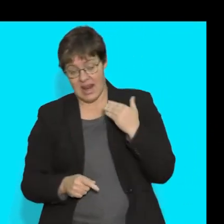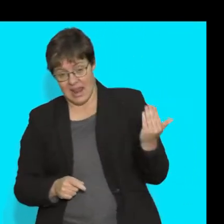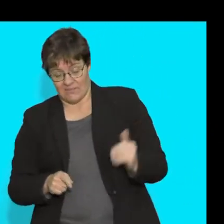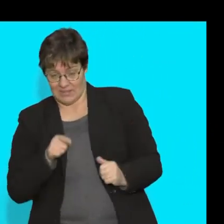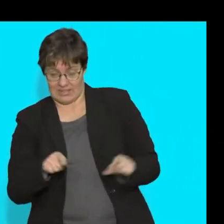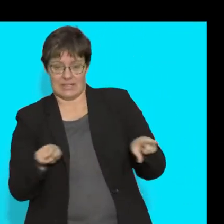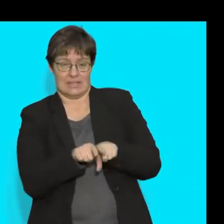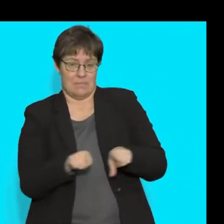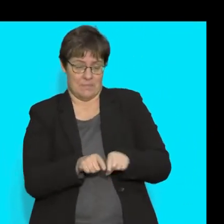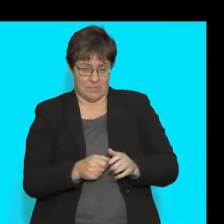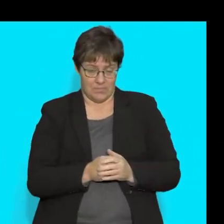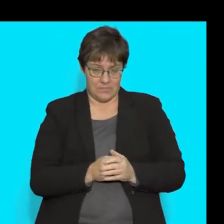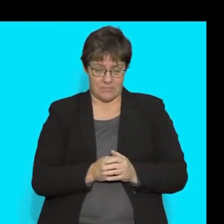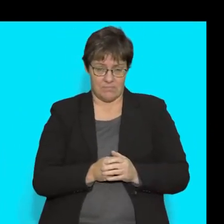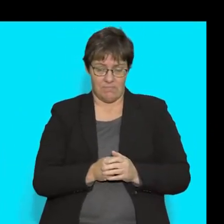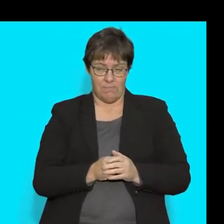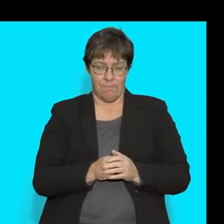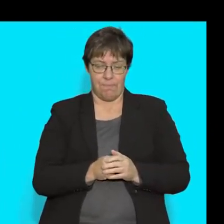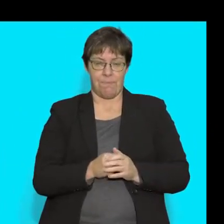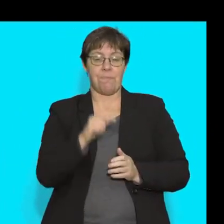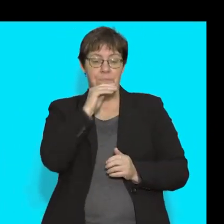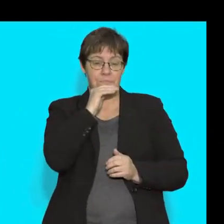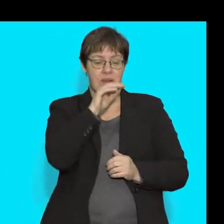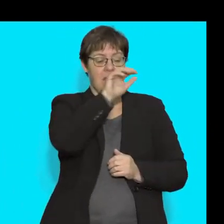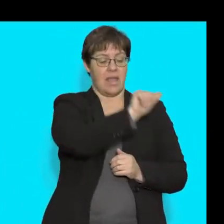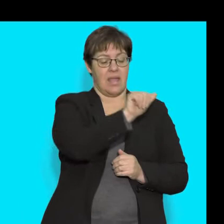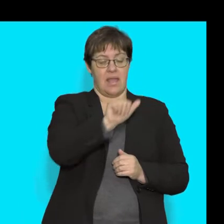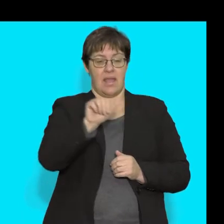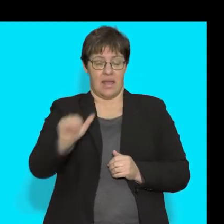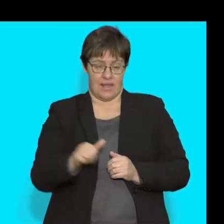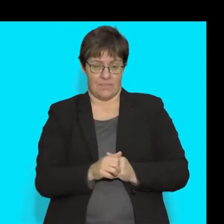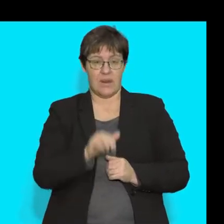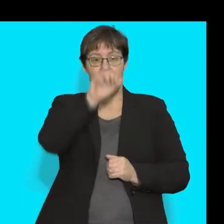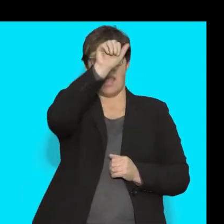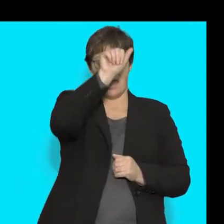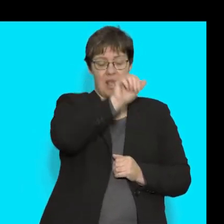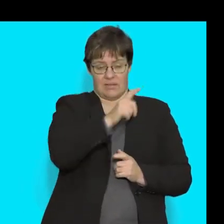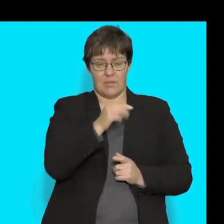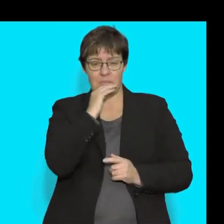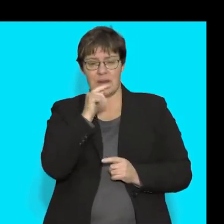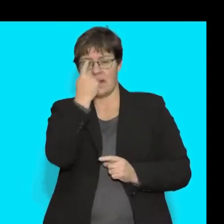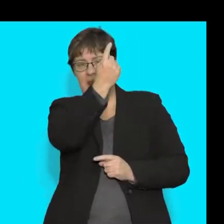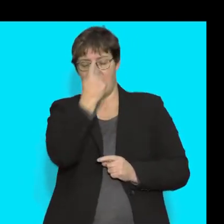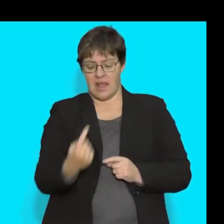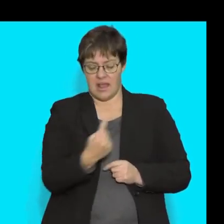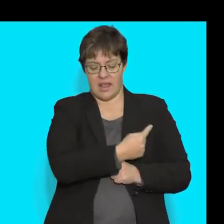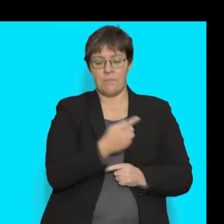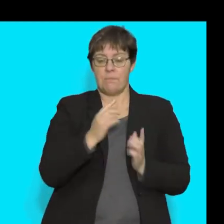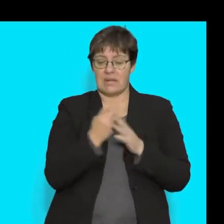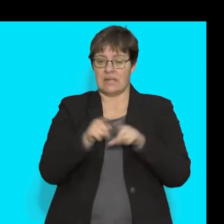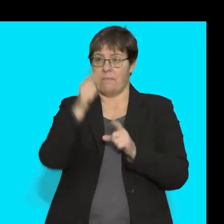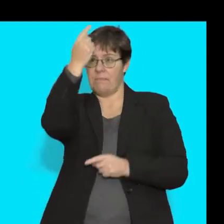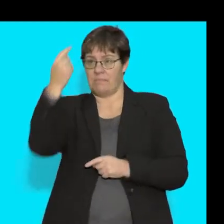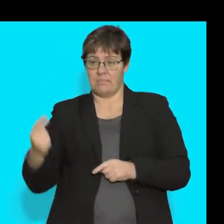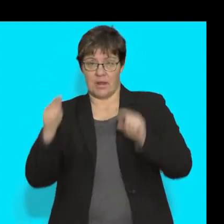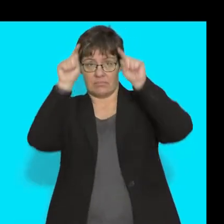equals to the one on the left. That's what it means that I have AAA, which is the same as just saying equiangular